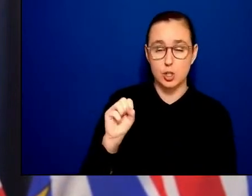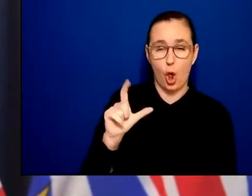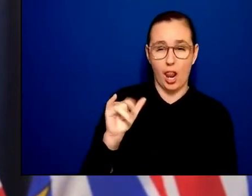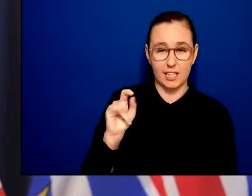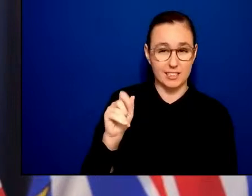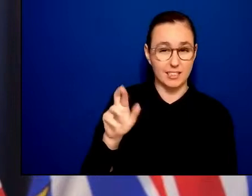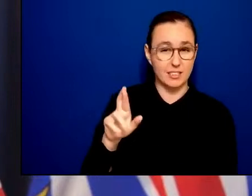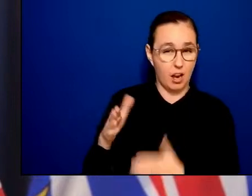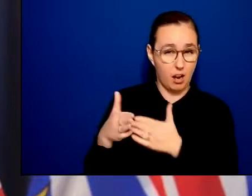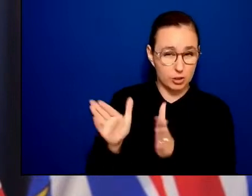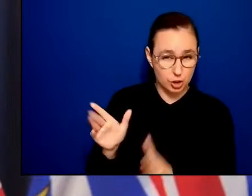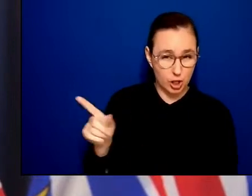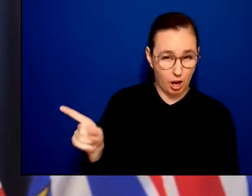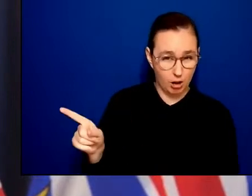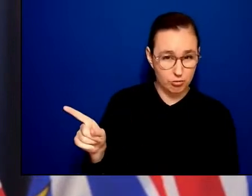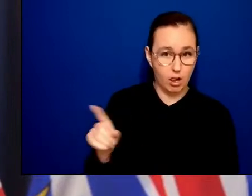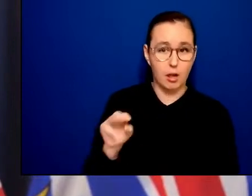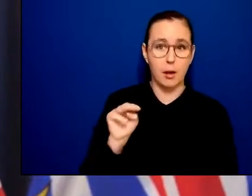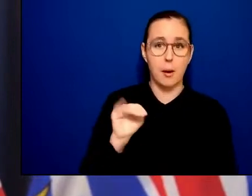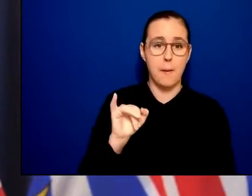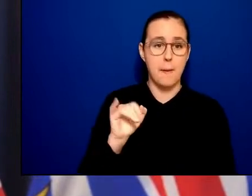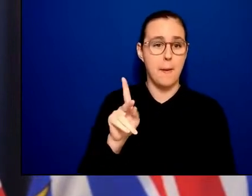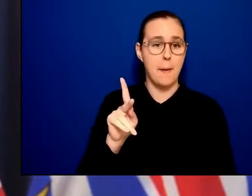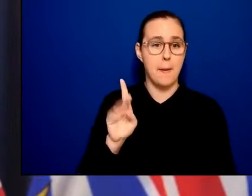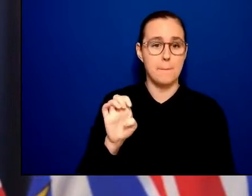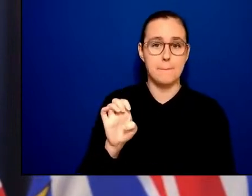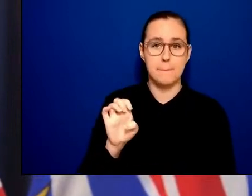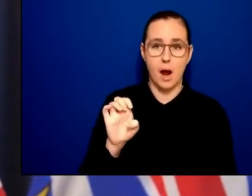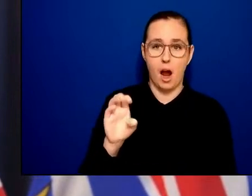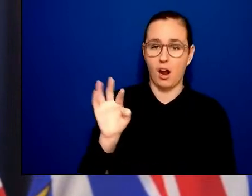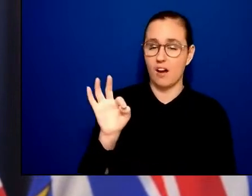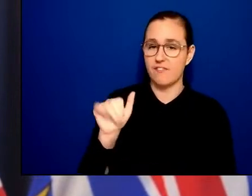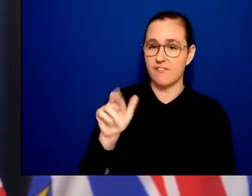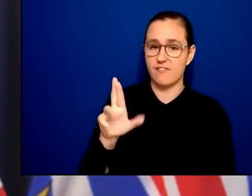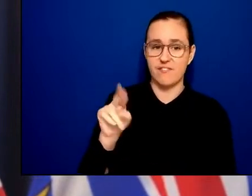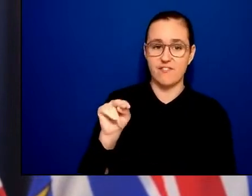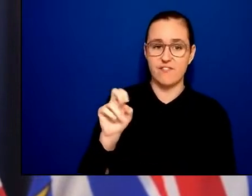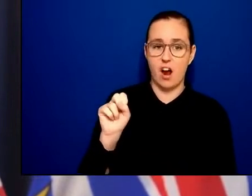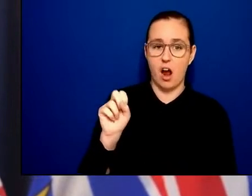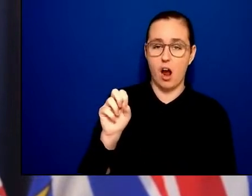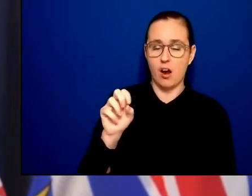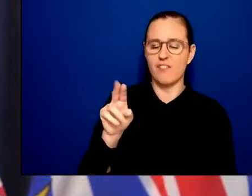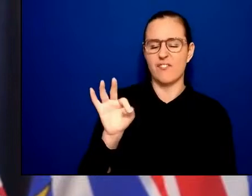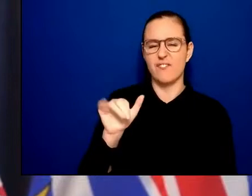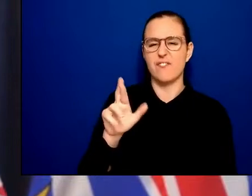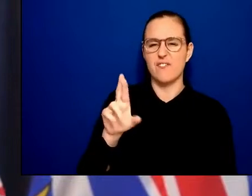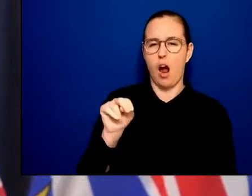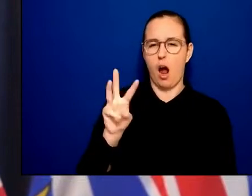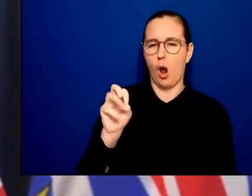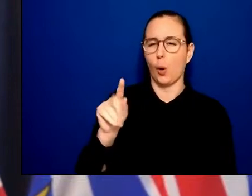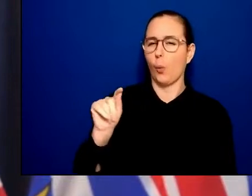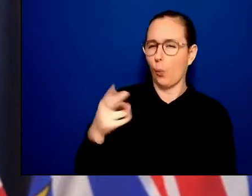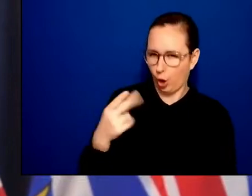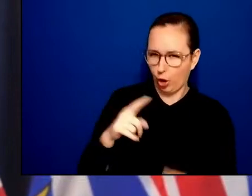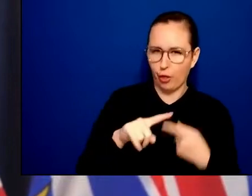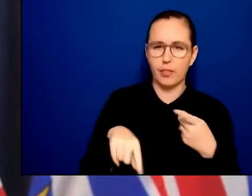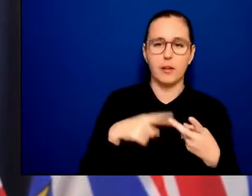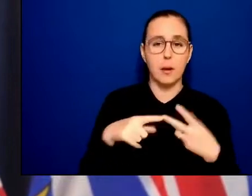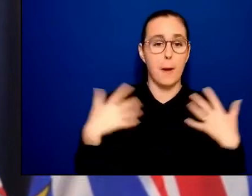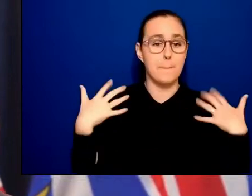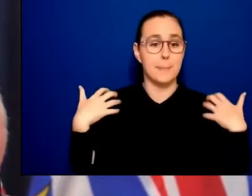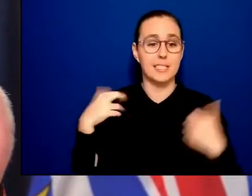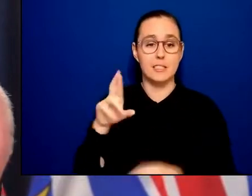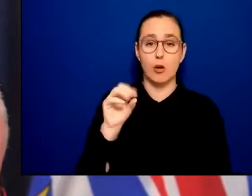Fleming, Janelle State, also with Ministry of Transportation and Infrastructure South Coast Region, Paula Cousins,